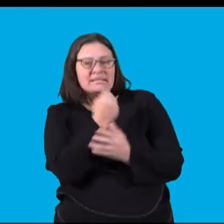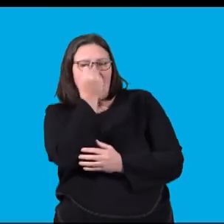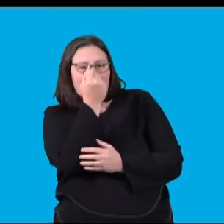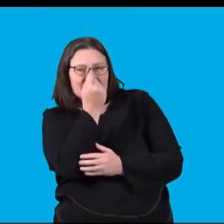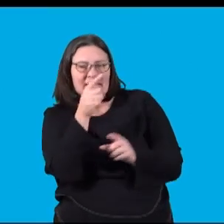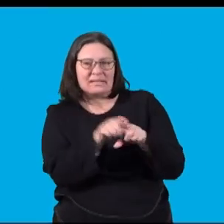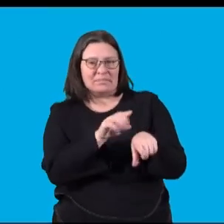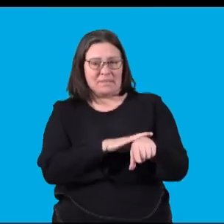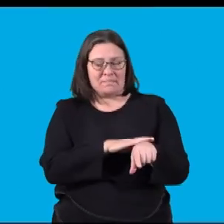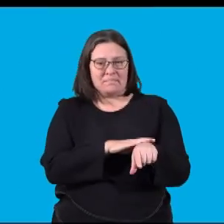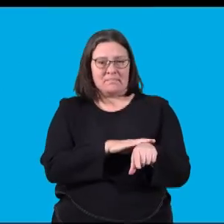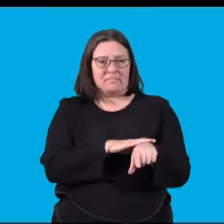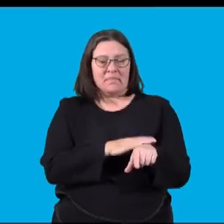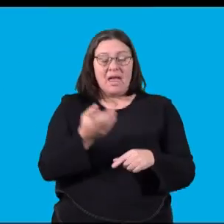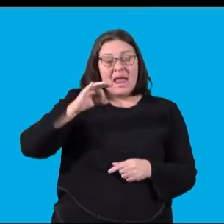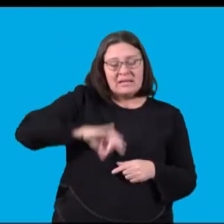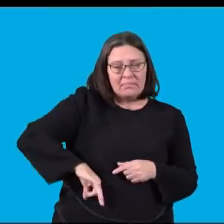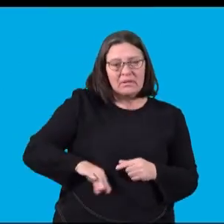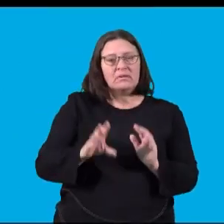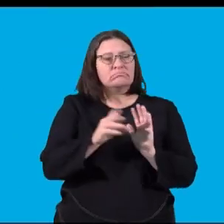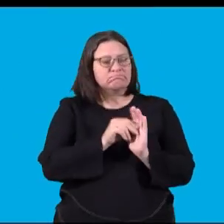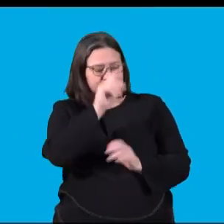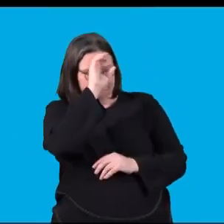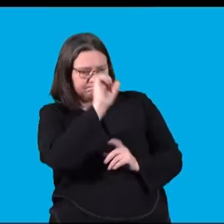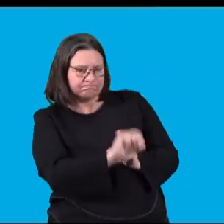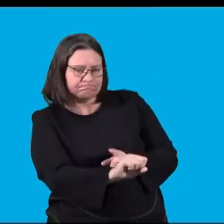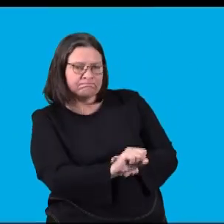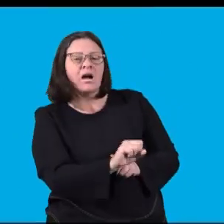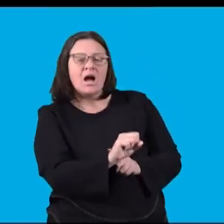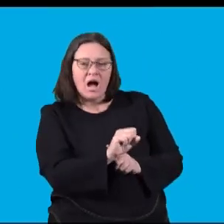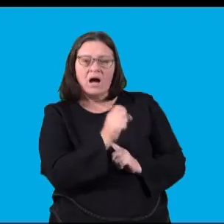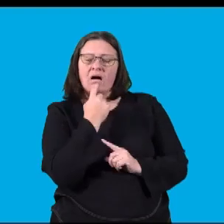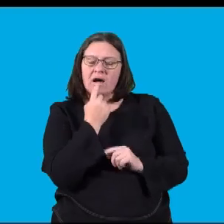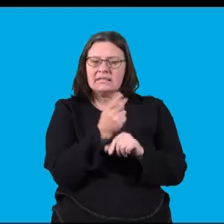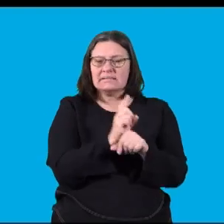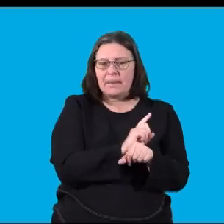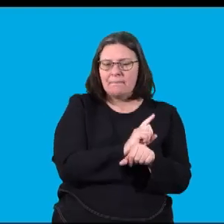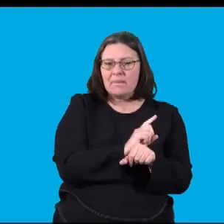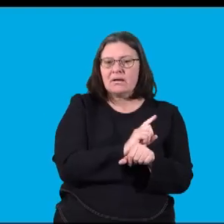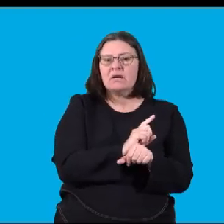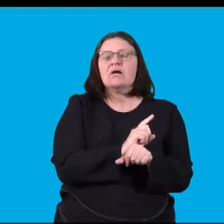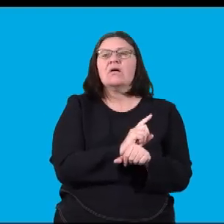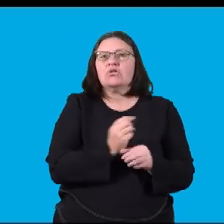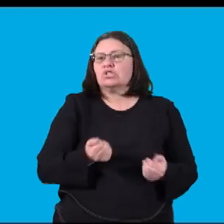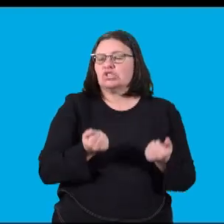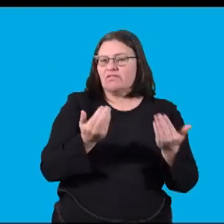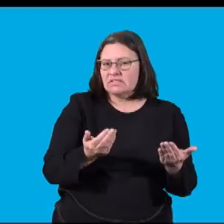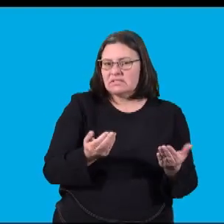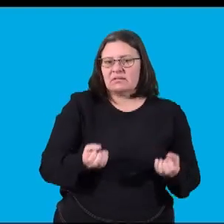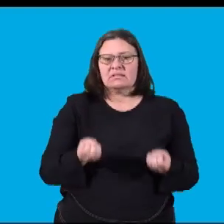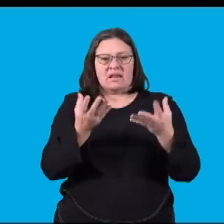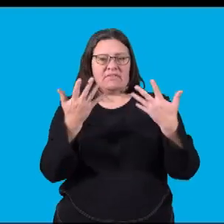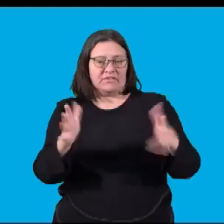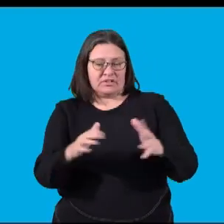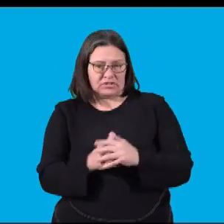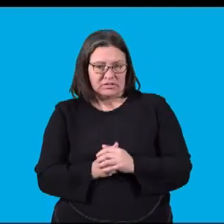as well that income should only be recognized as revenue in the period when the goods or services are